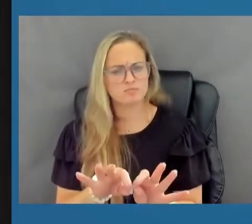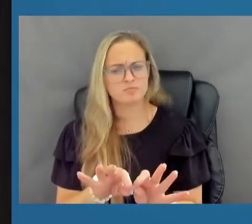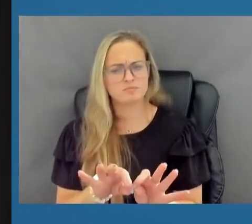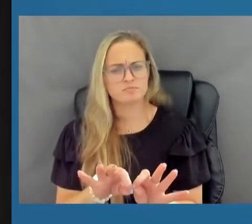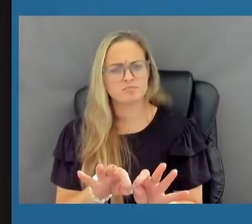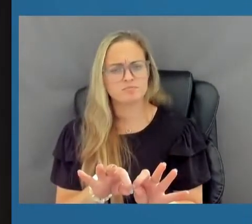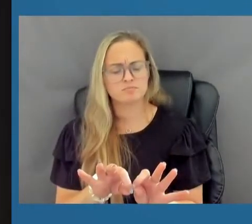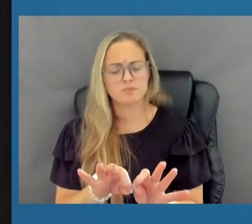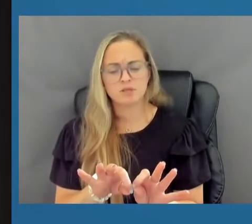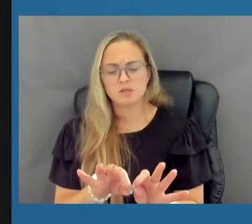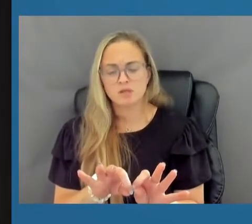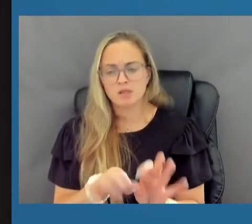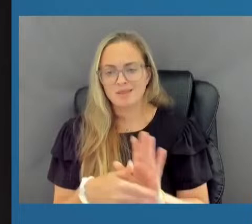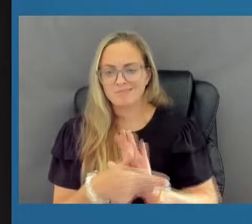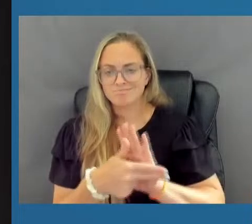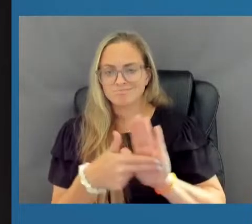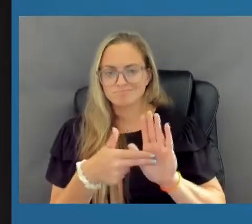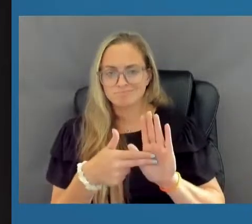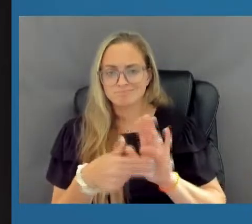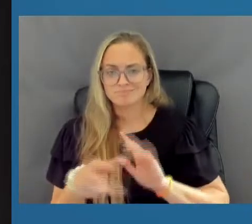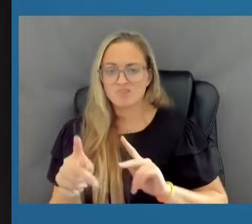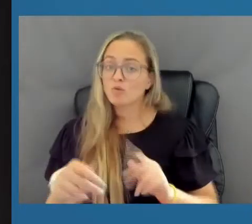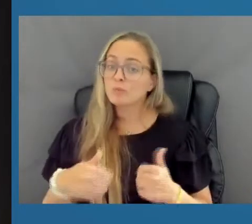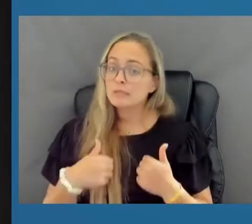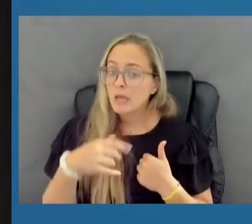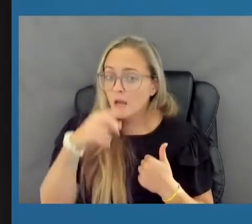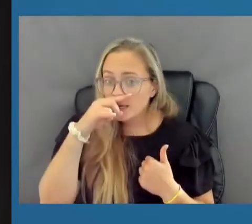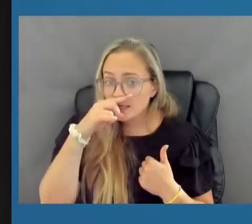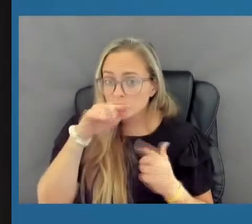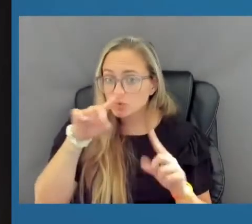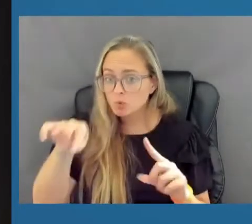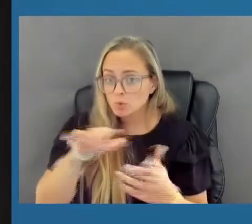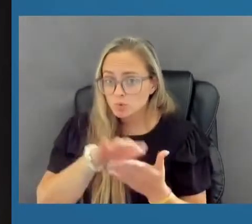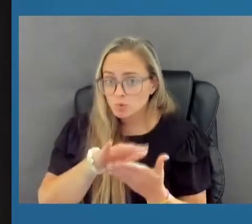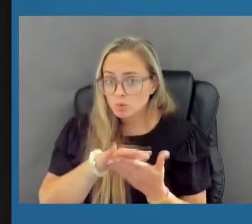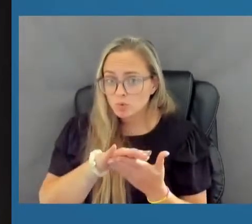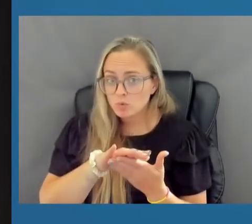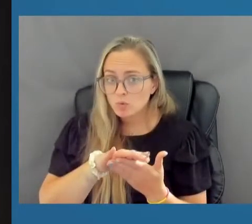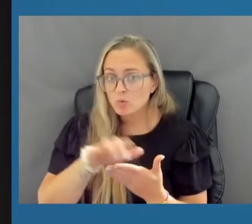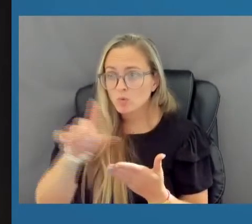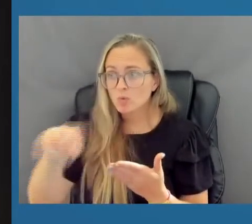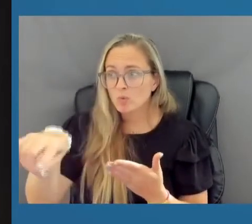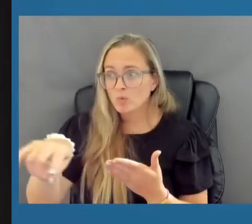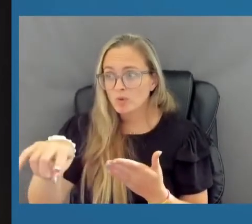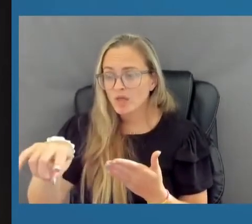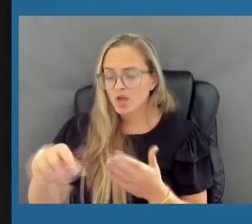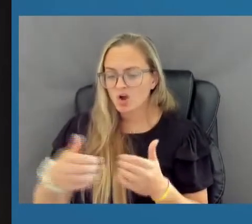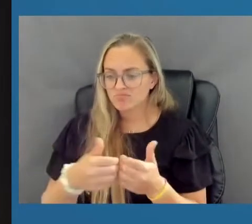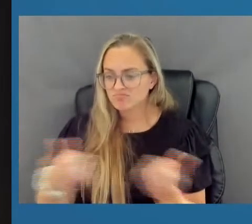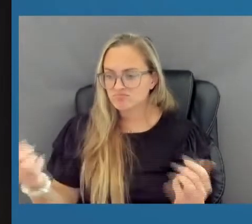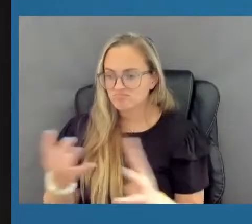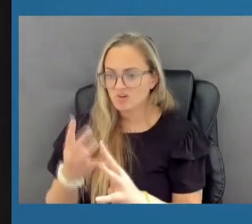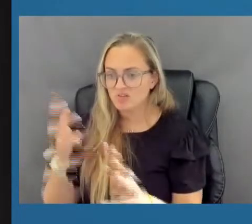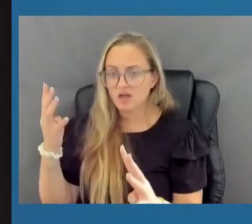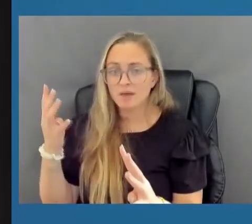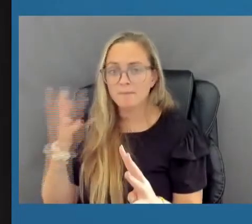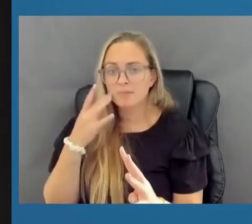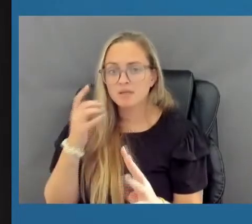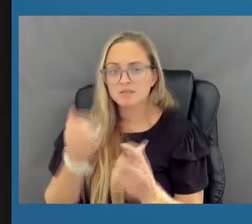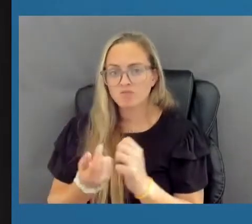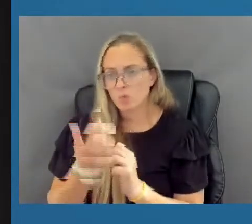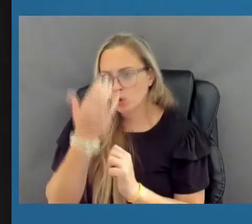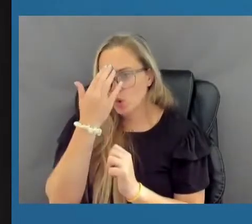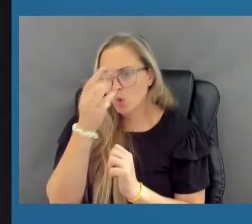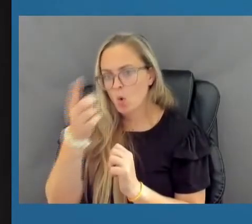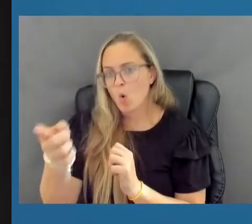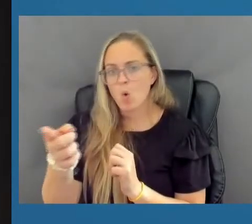removes the stigma from those little kids who go to school, and they're the ones singled out in the cafeteria because everyone knows they're the